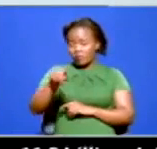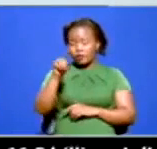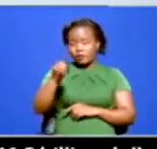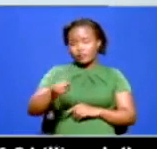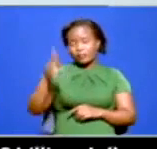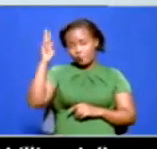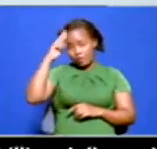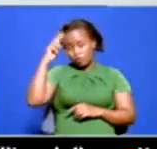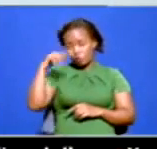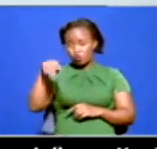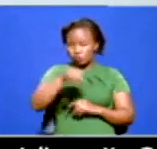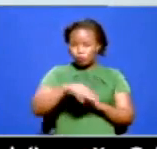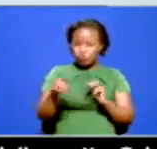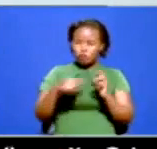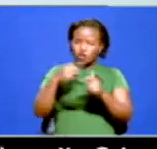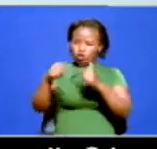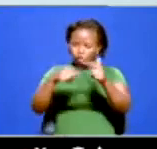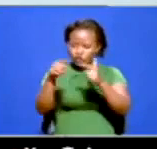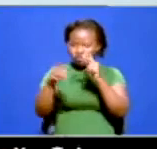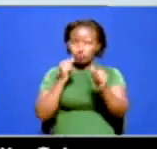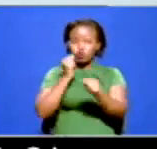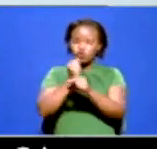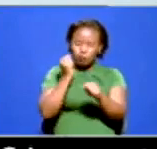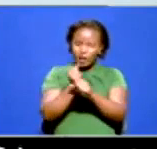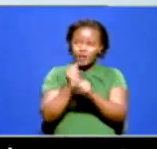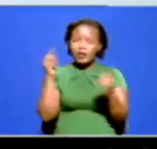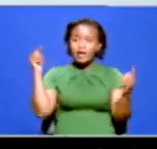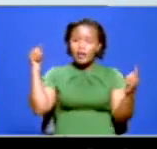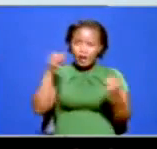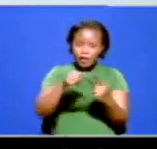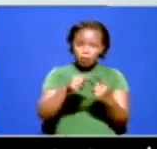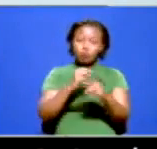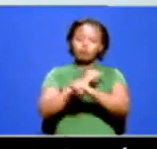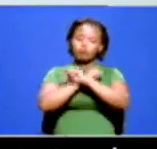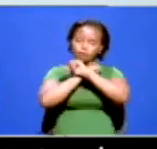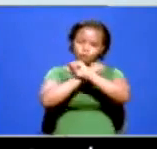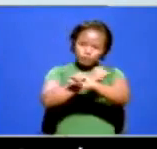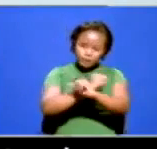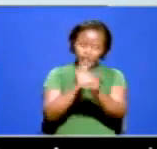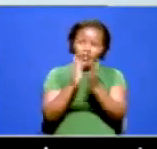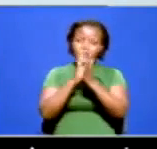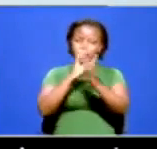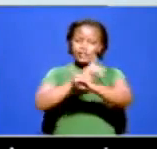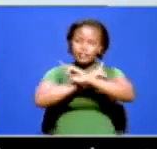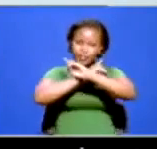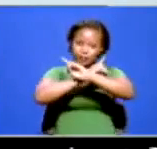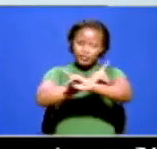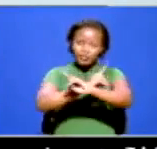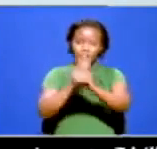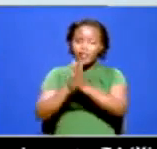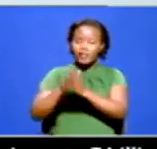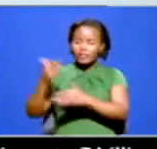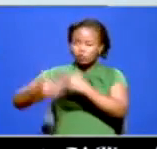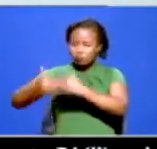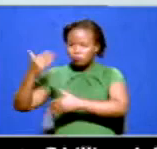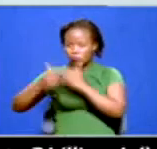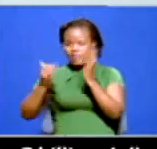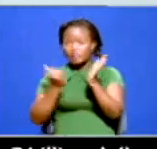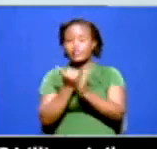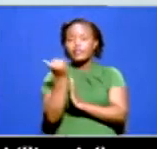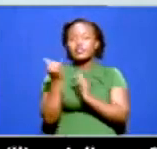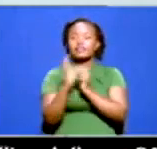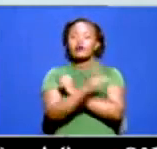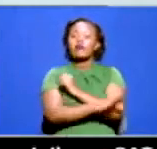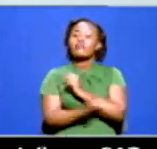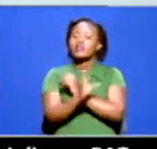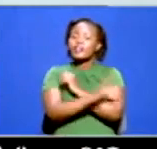exist, to defend and protect the sovereignty and territorial integrity of the country. But it